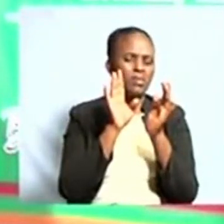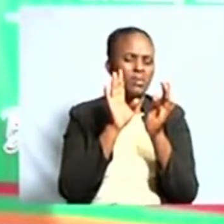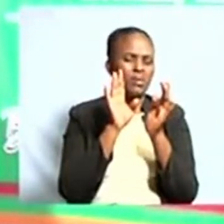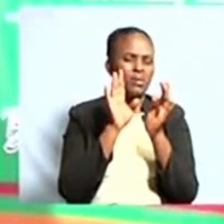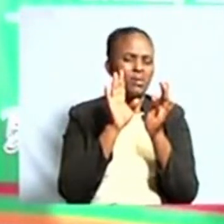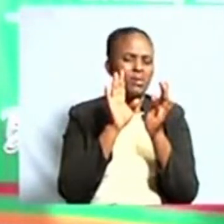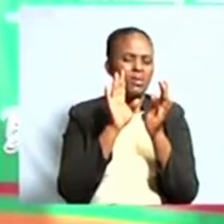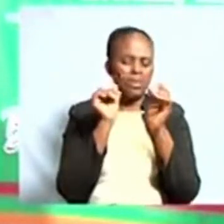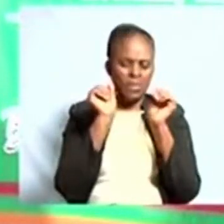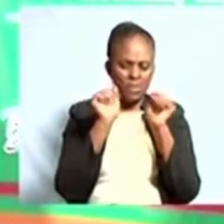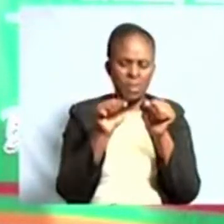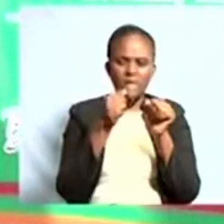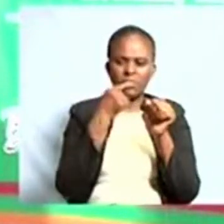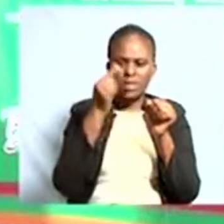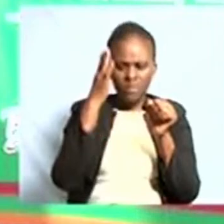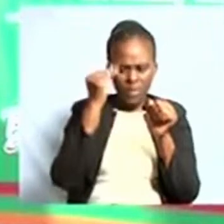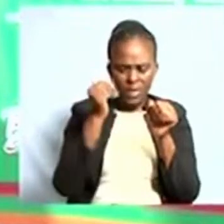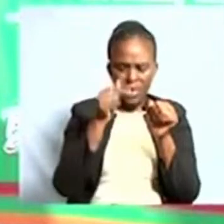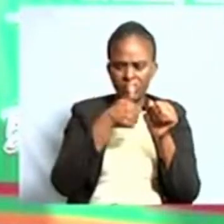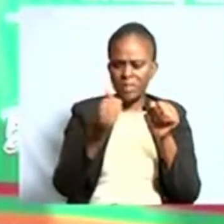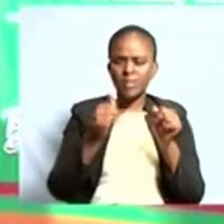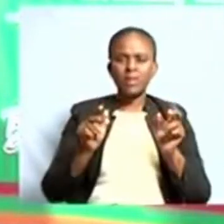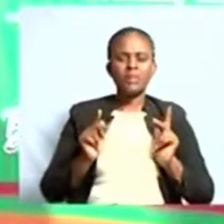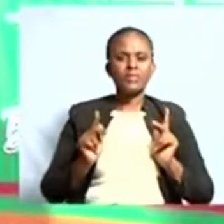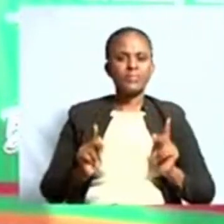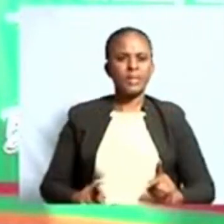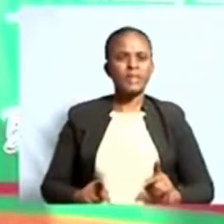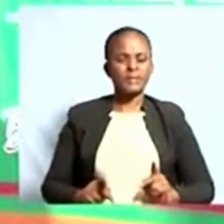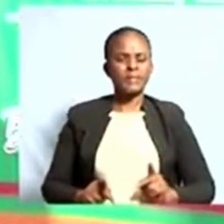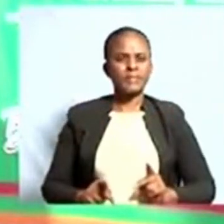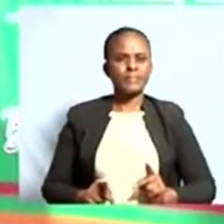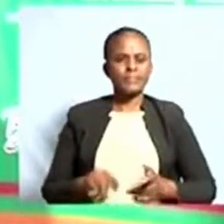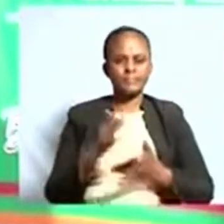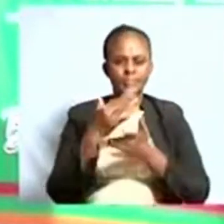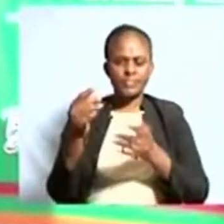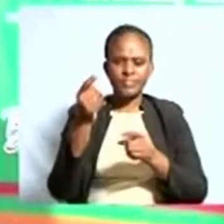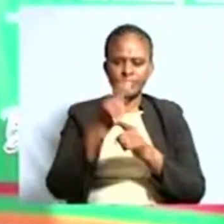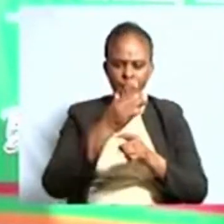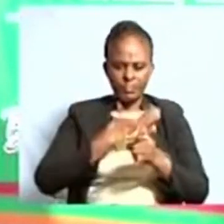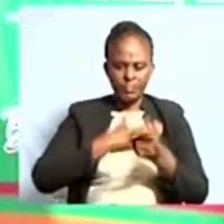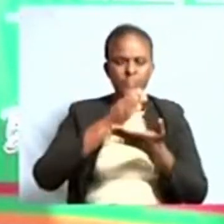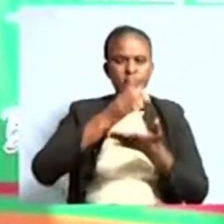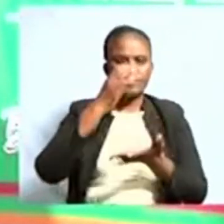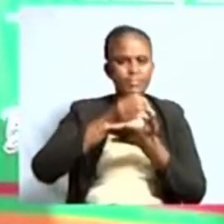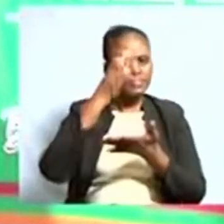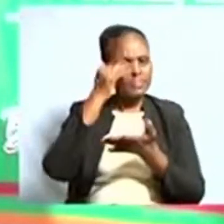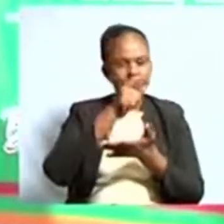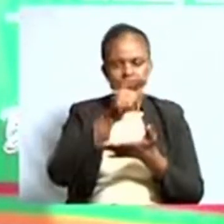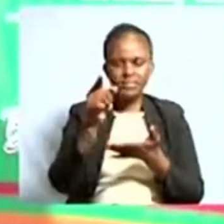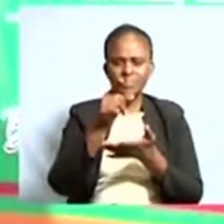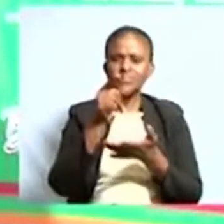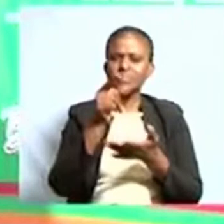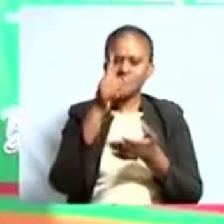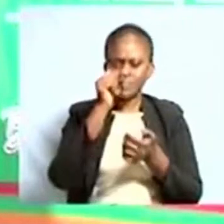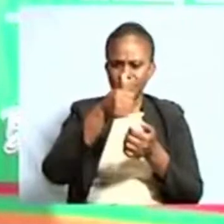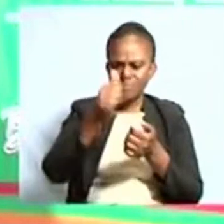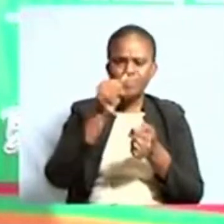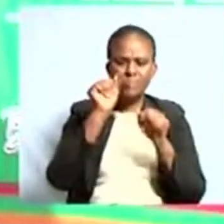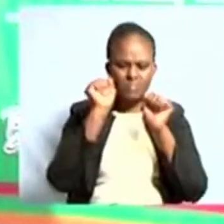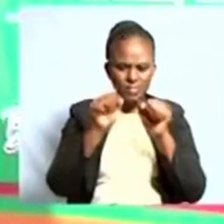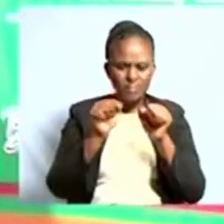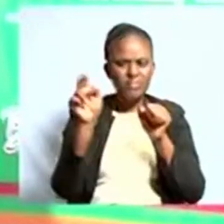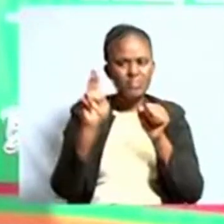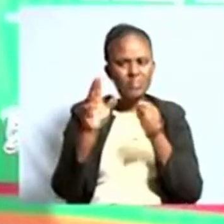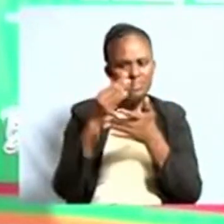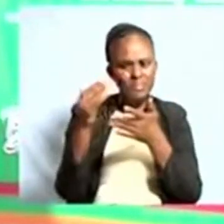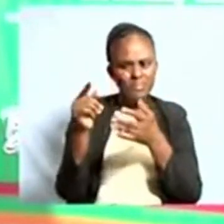Definitely you come and say, but why is this person getting something from my bottle? Because definitely you would have spent